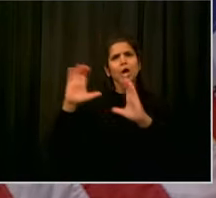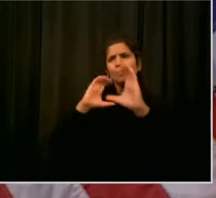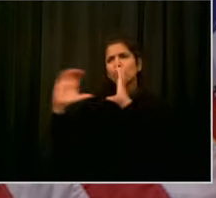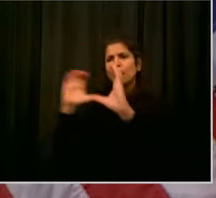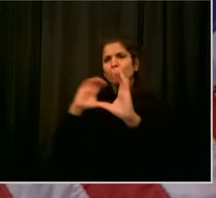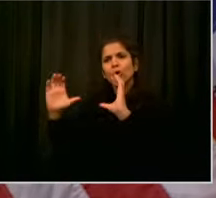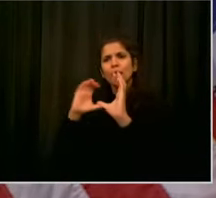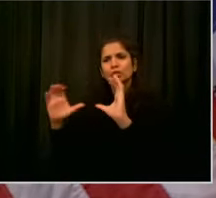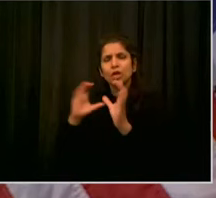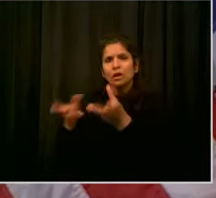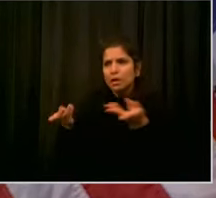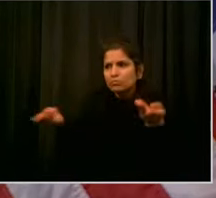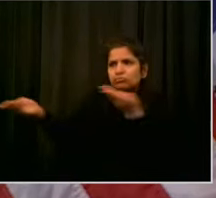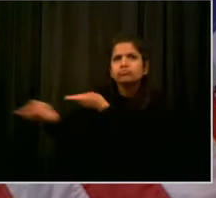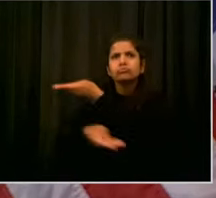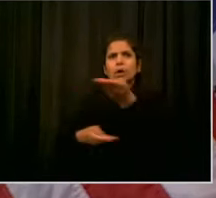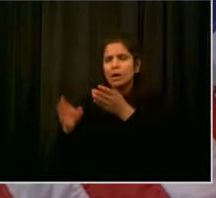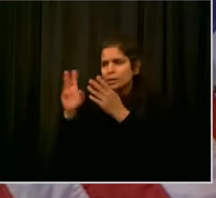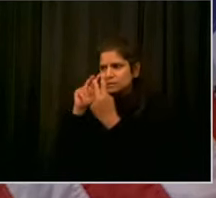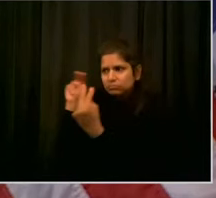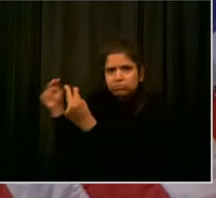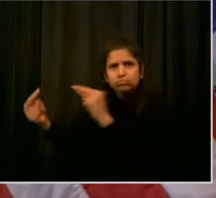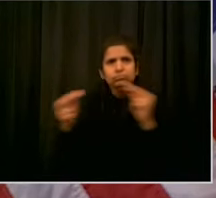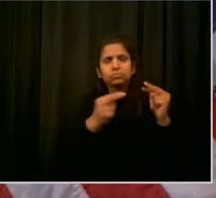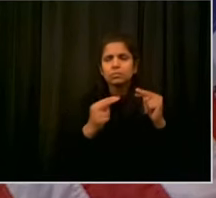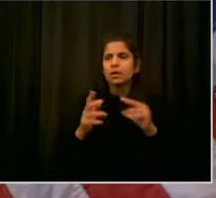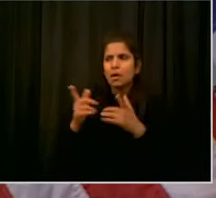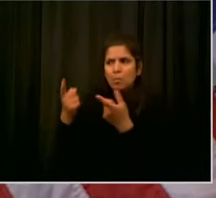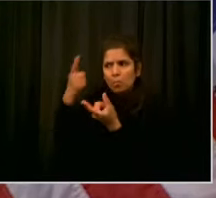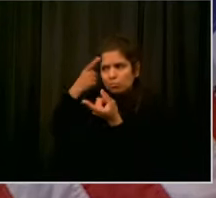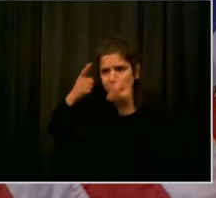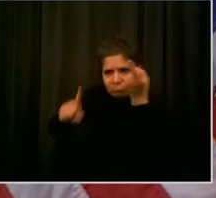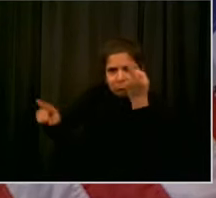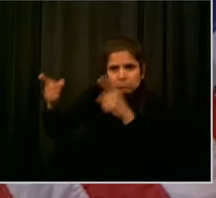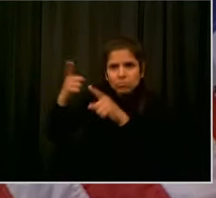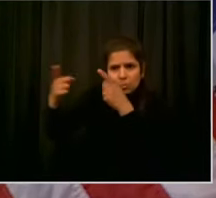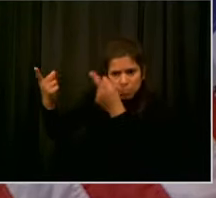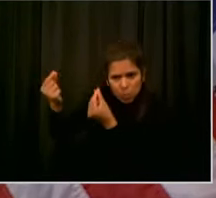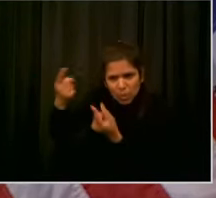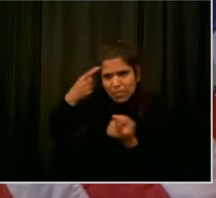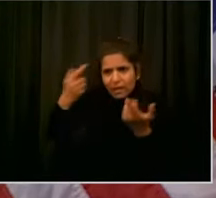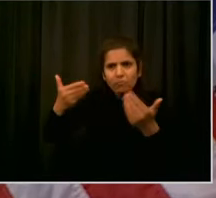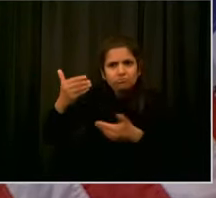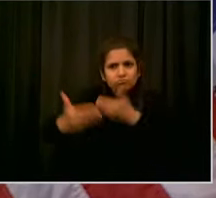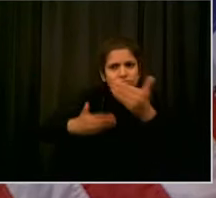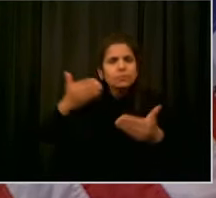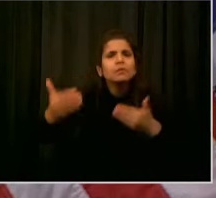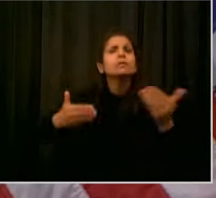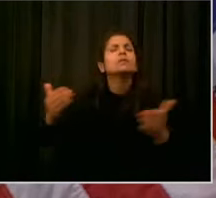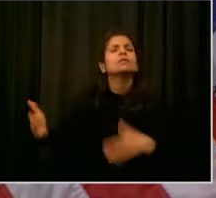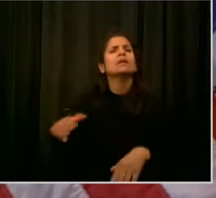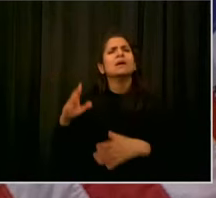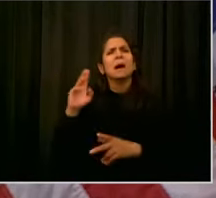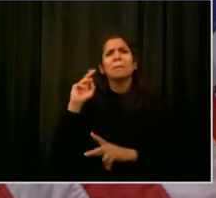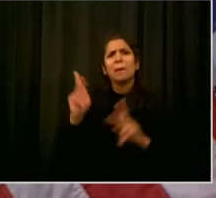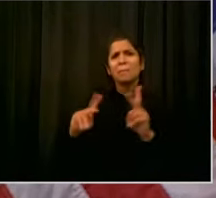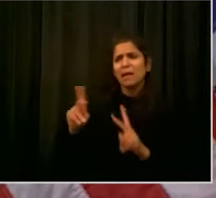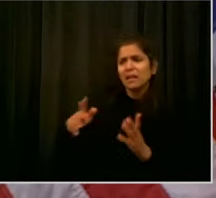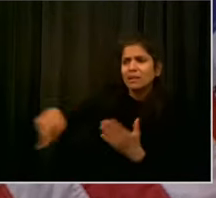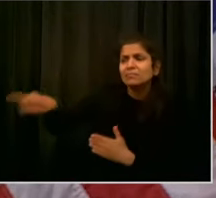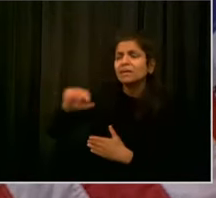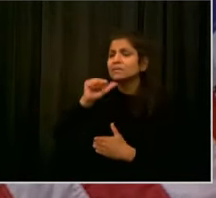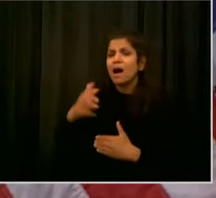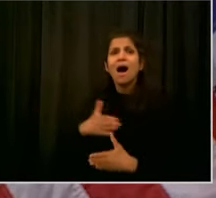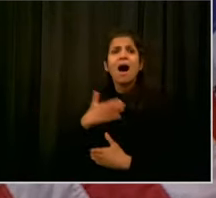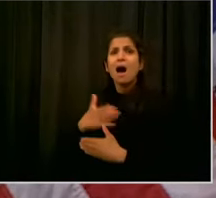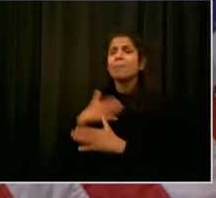said, we understand your feelings, we understand your desire to keep moving, but there's a curfew, and we don't want to arrest everyone. We want to let people go home peacefully,